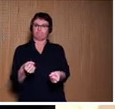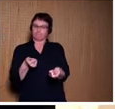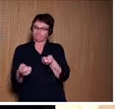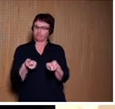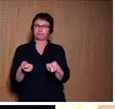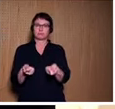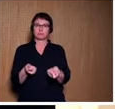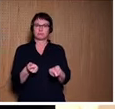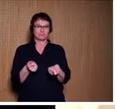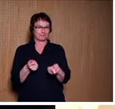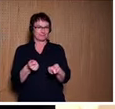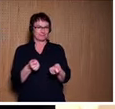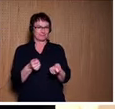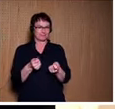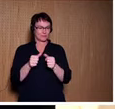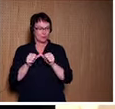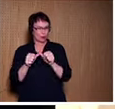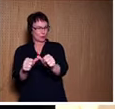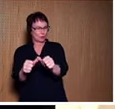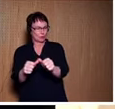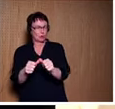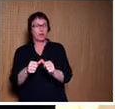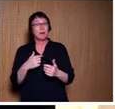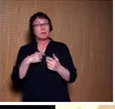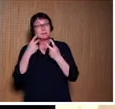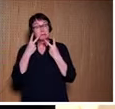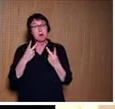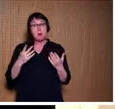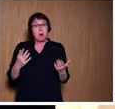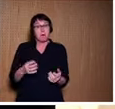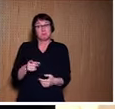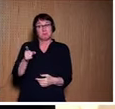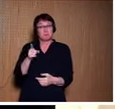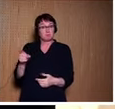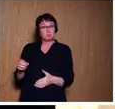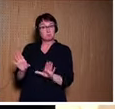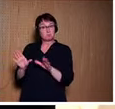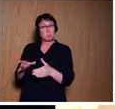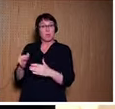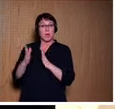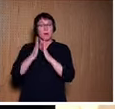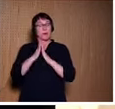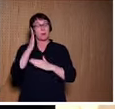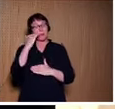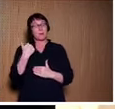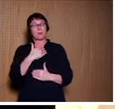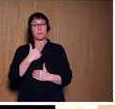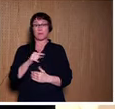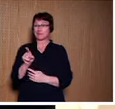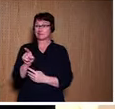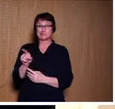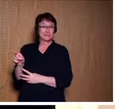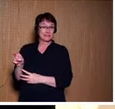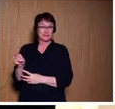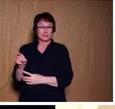that the pro-family ideology being promoted by conservative groups today has historically served